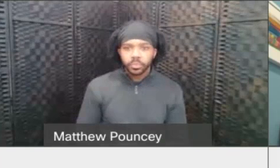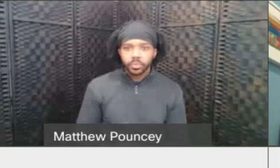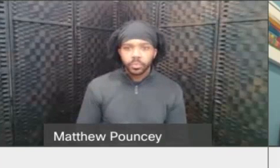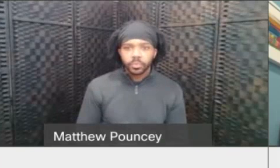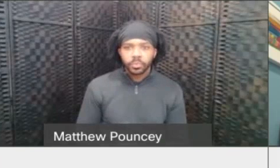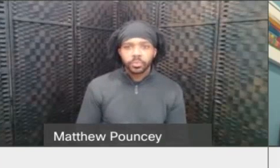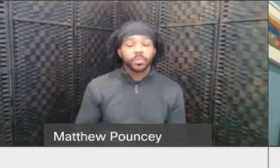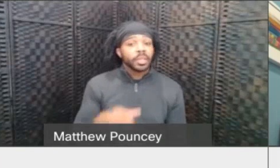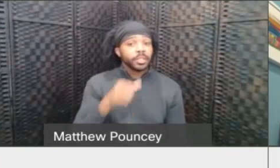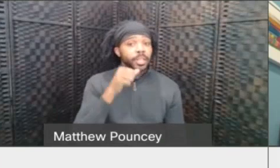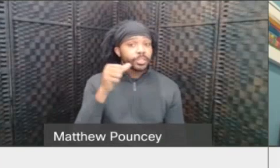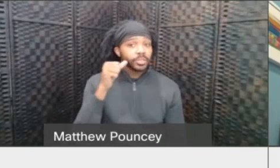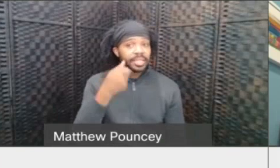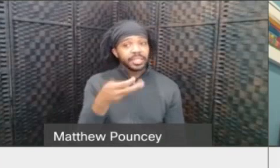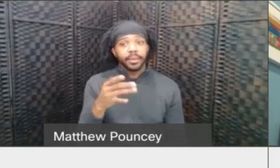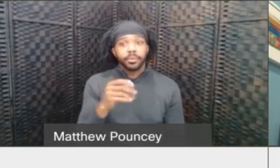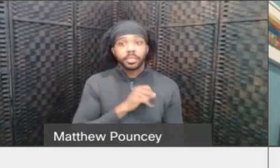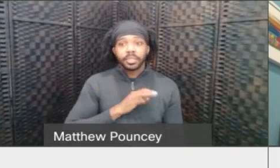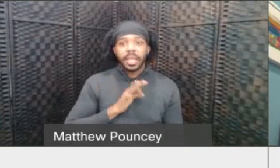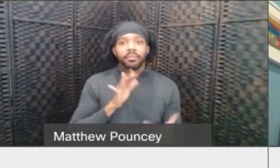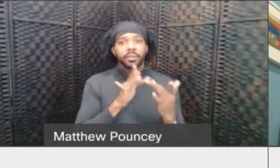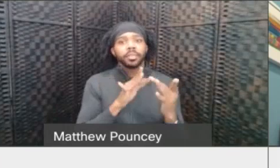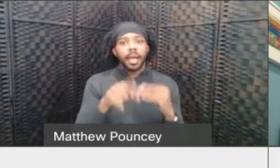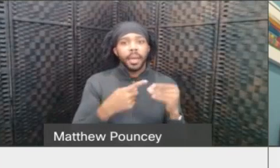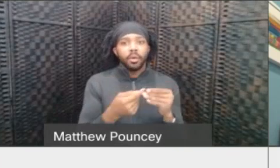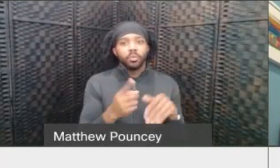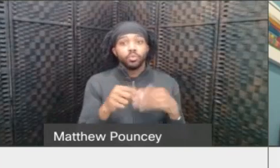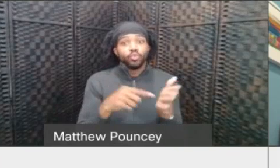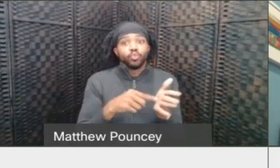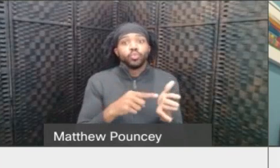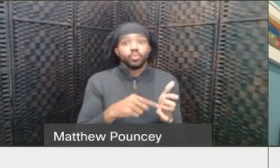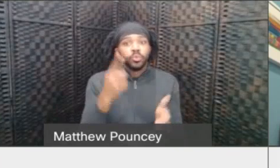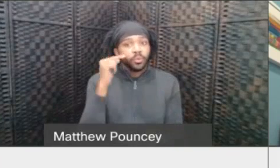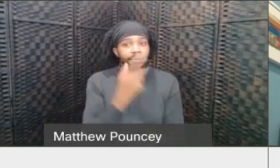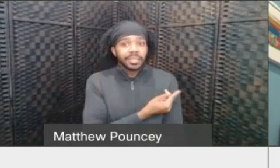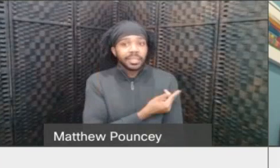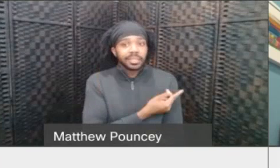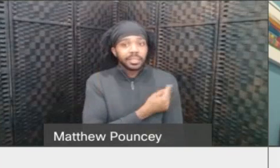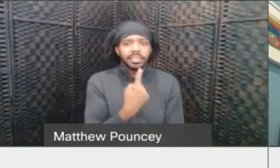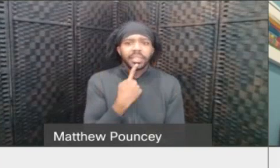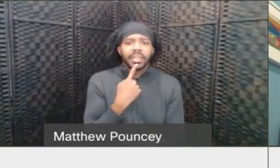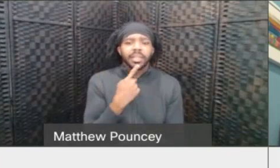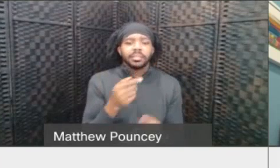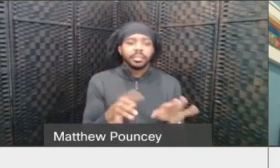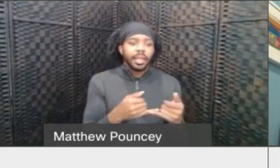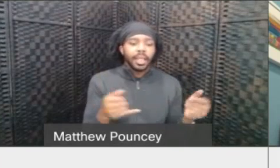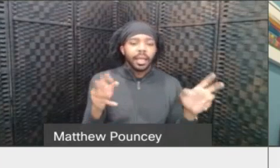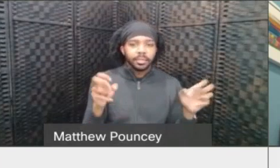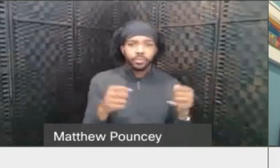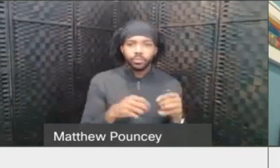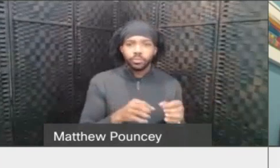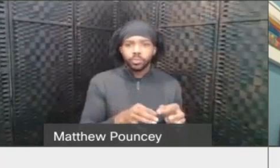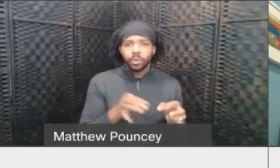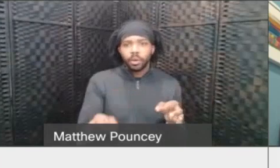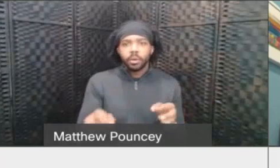Yesterday, several staff reached out about the deadline for the vaccination, that the deadline was moved to January 4th. Is this